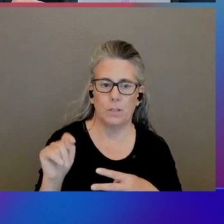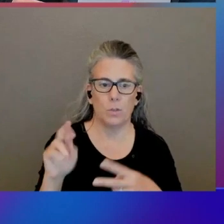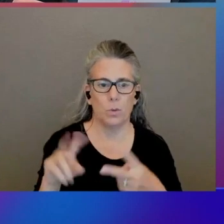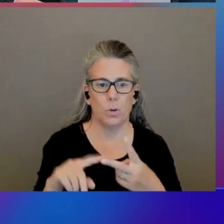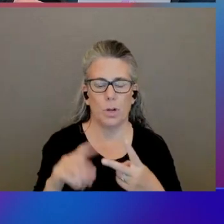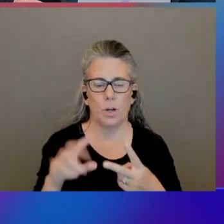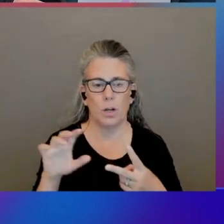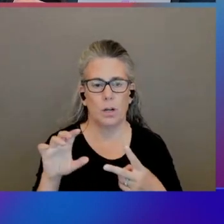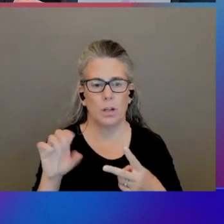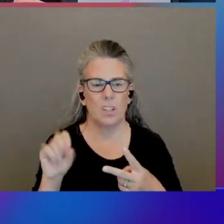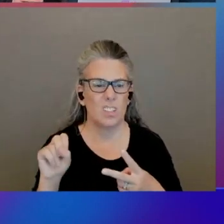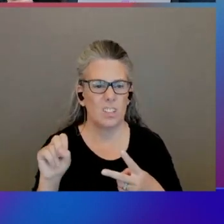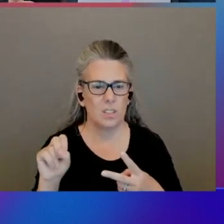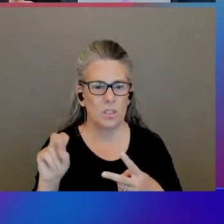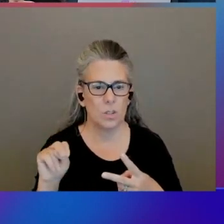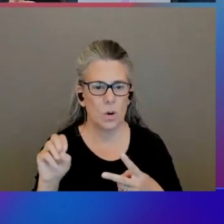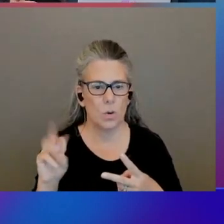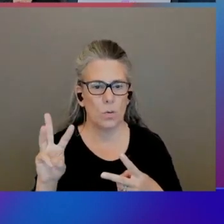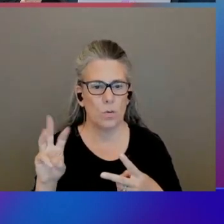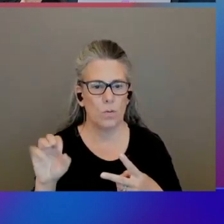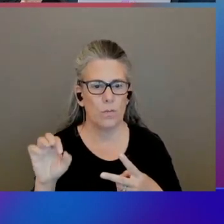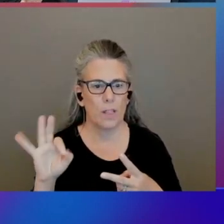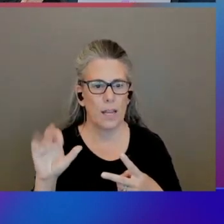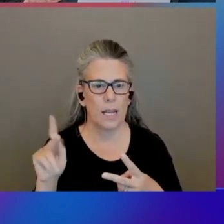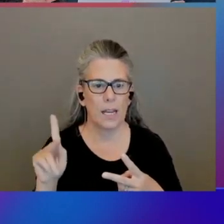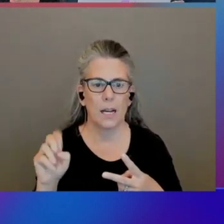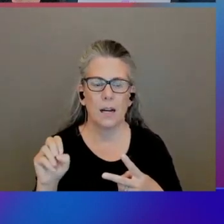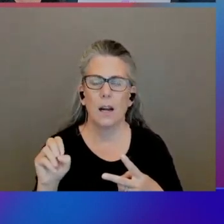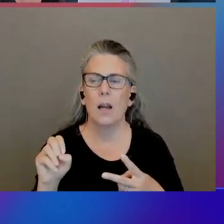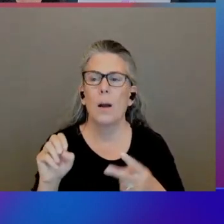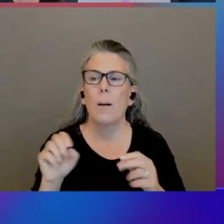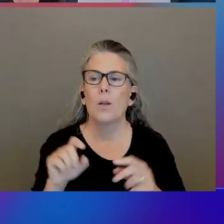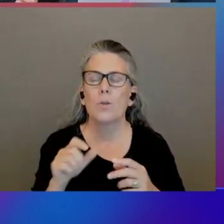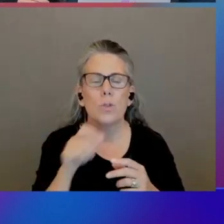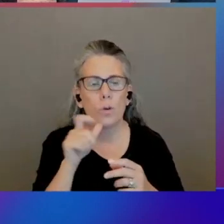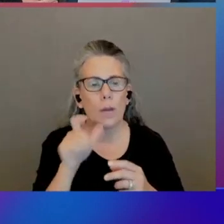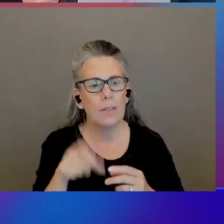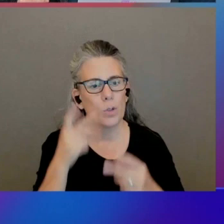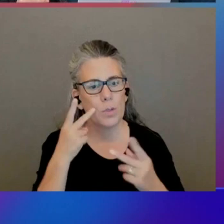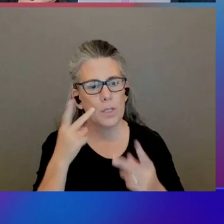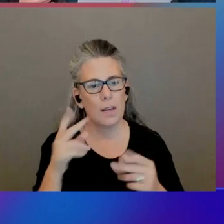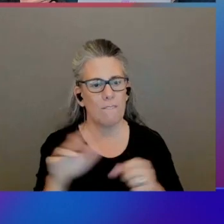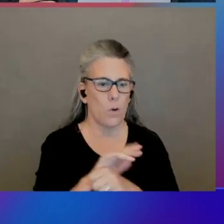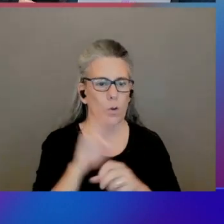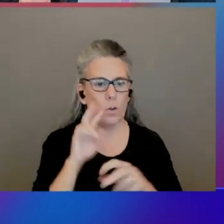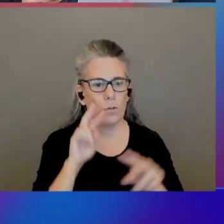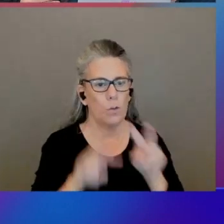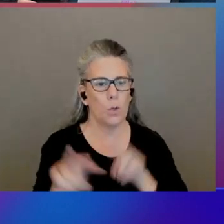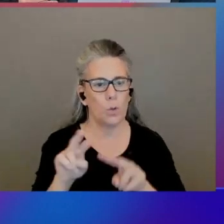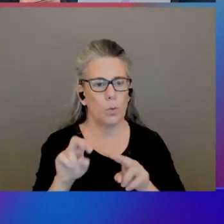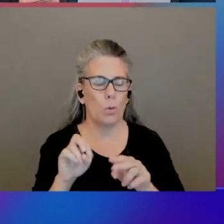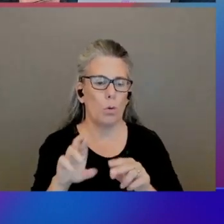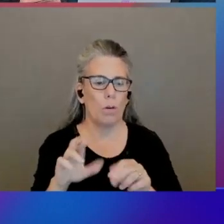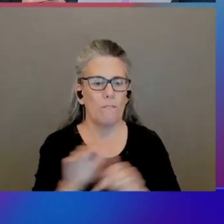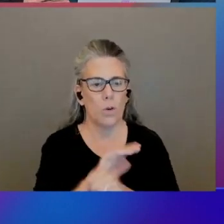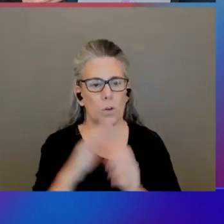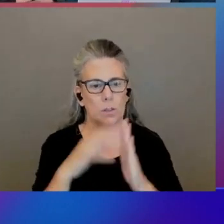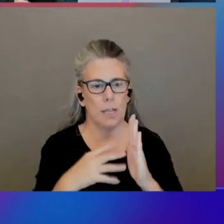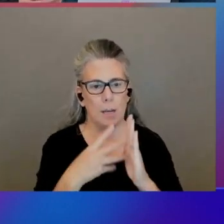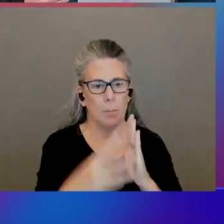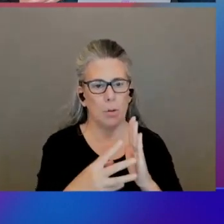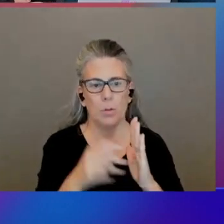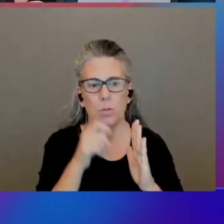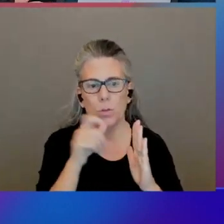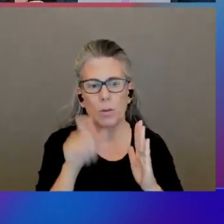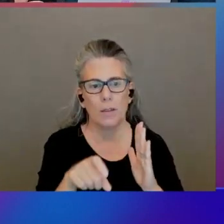a full view or table. But we do anticipate when we're looking at analysts and these types of users, they